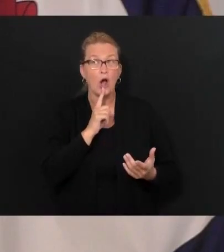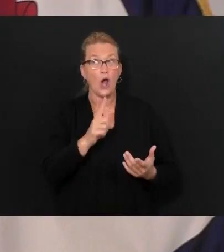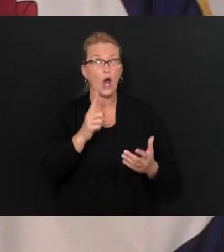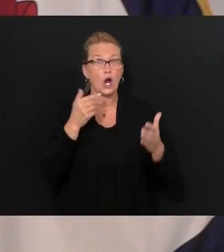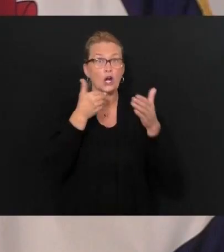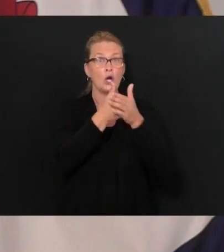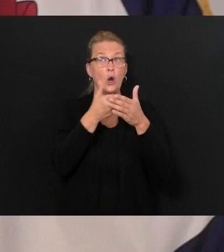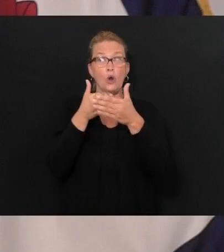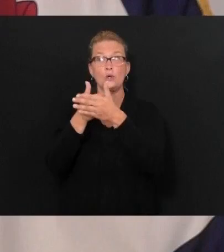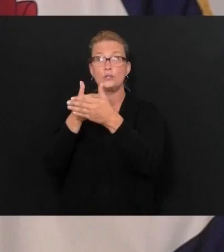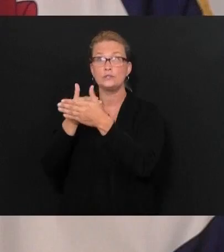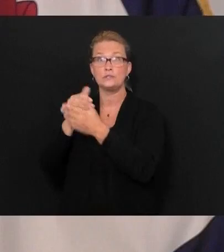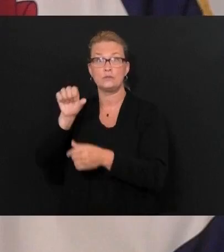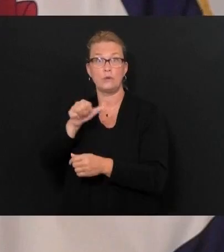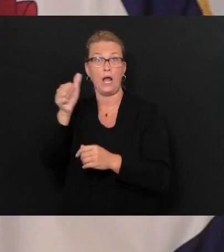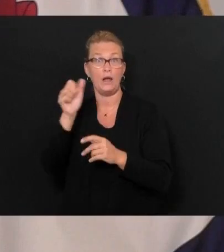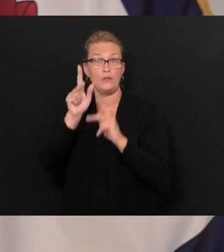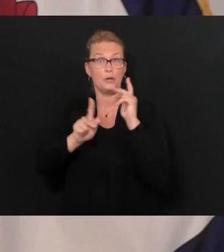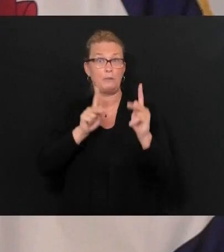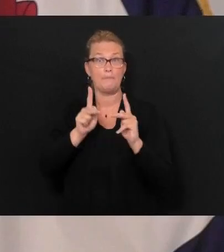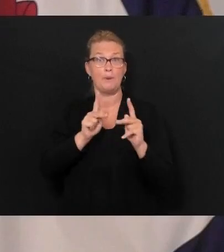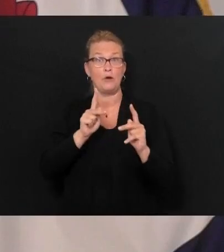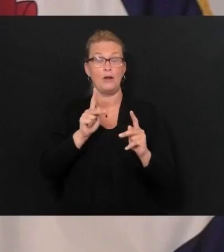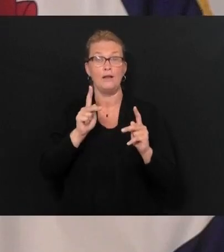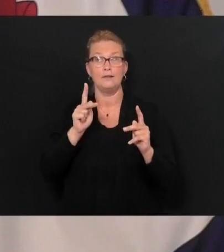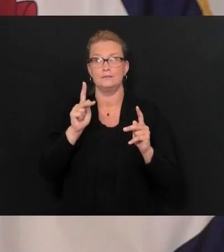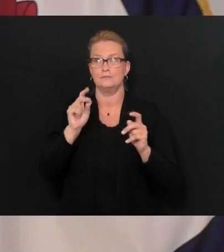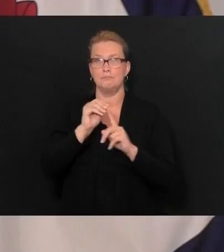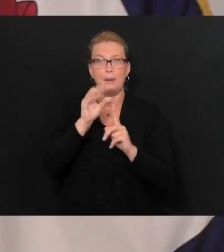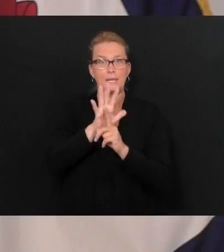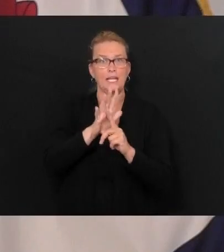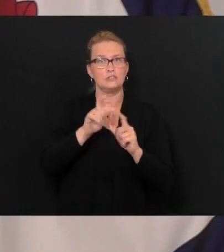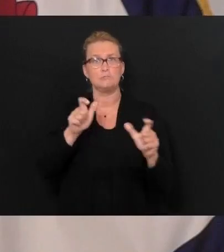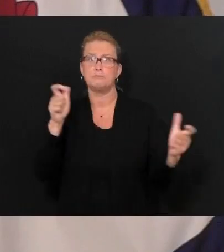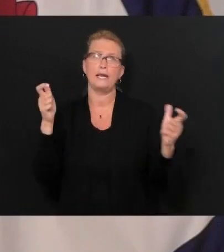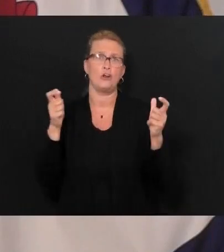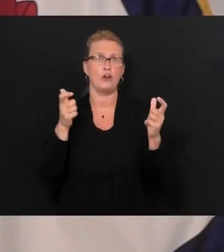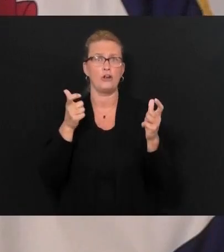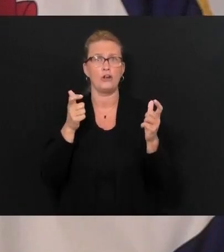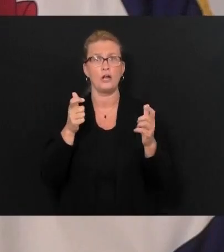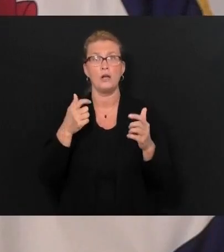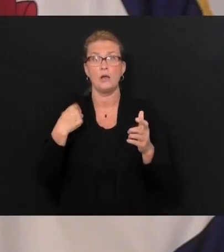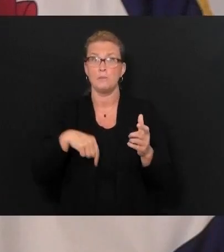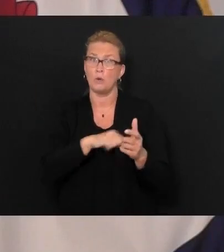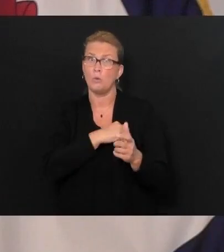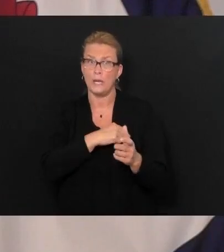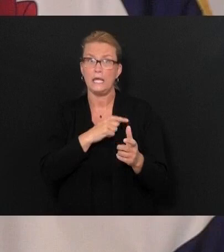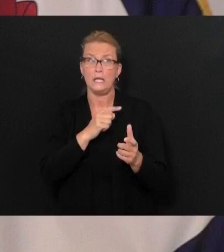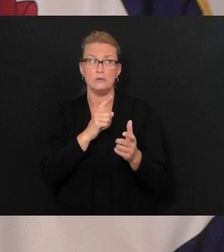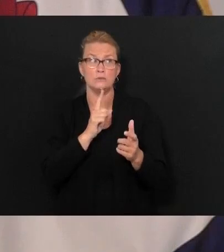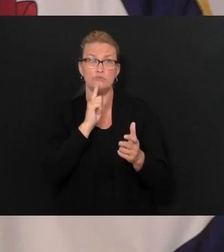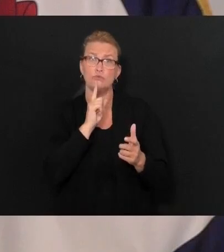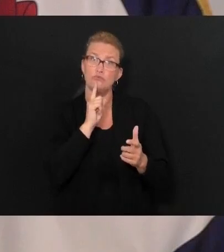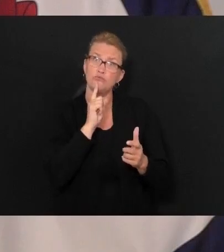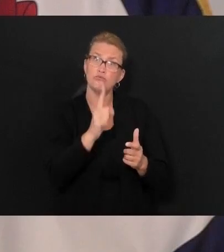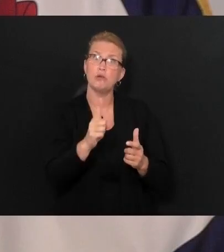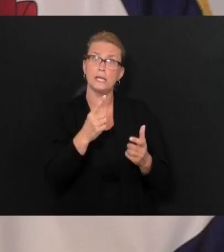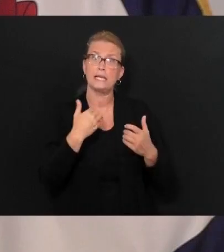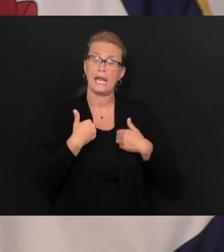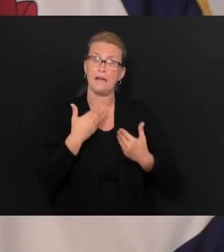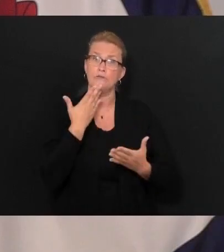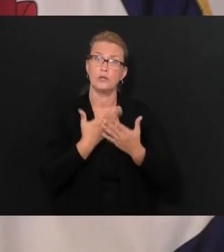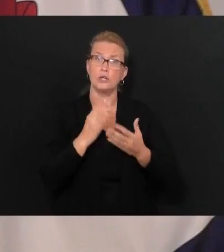of 2/3 of the population of this country. And in that, we have pitched off really, really, really good